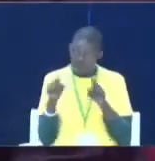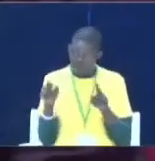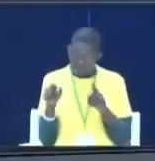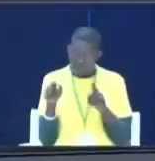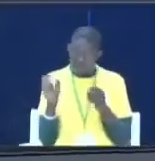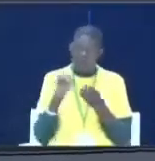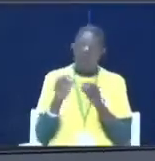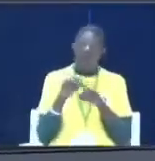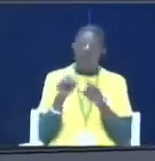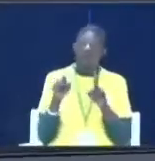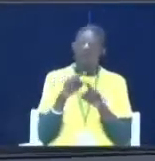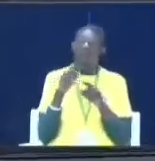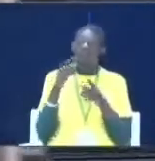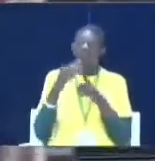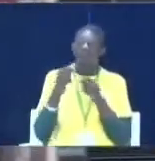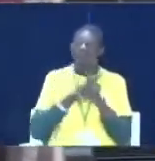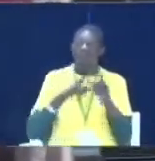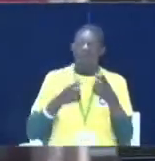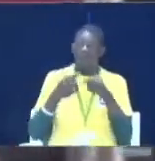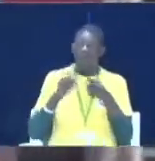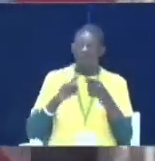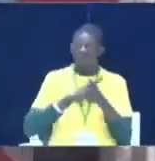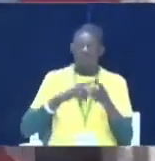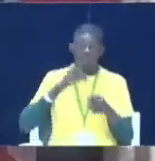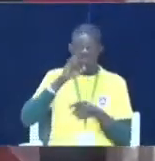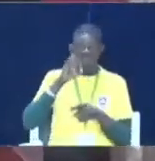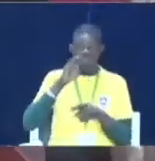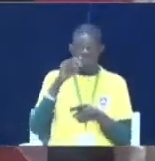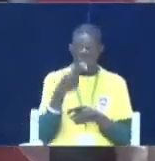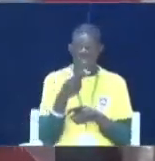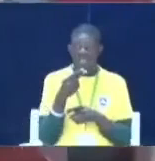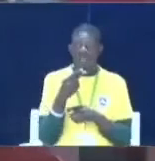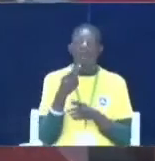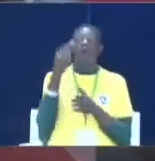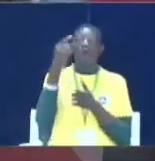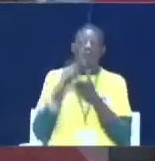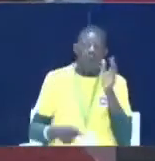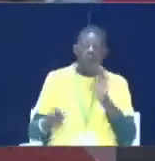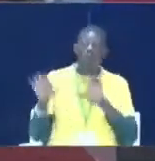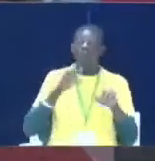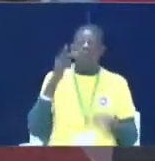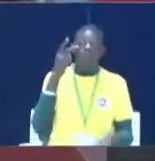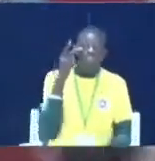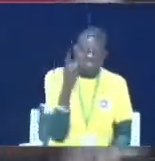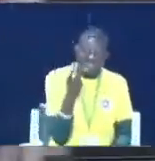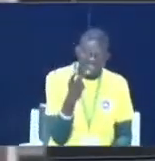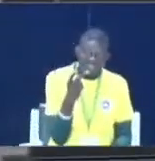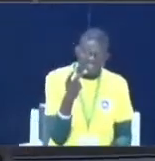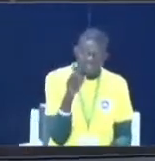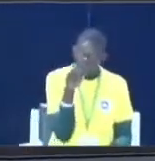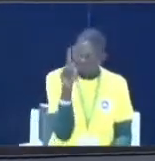Lord came unto me, saying, Jeremiah, what seest thou?